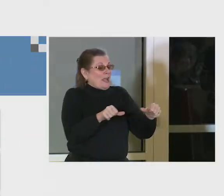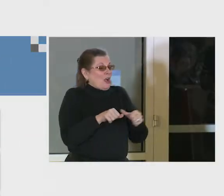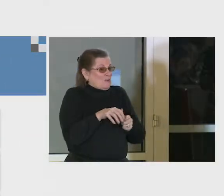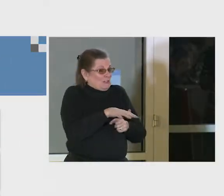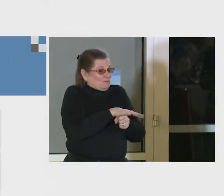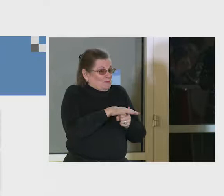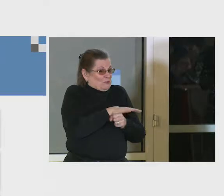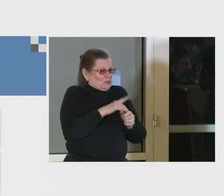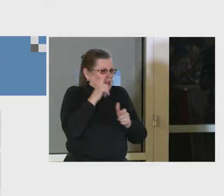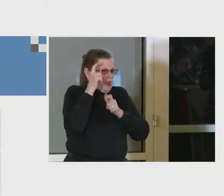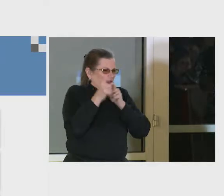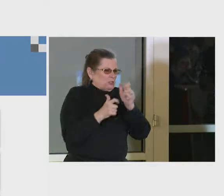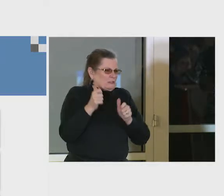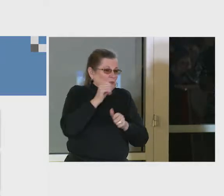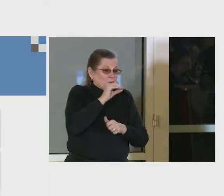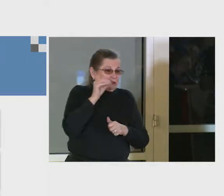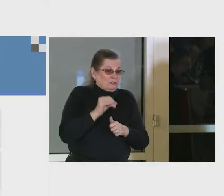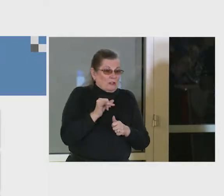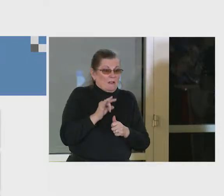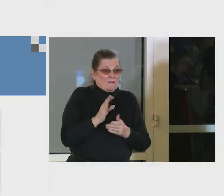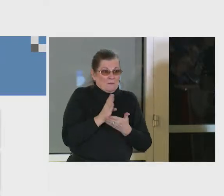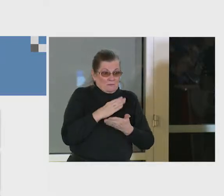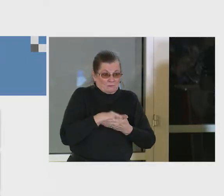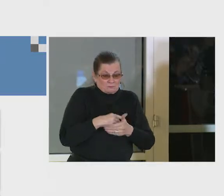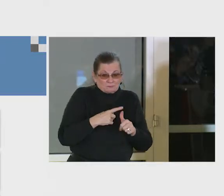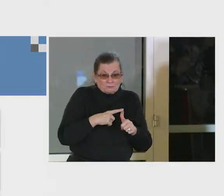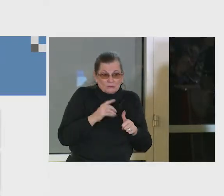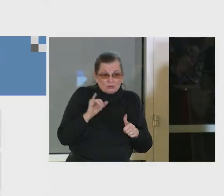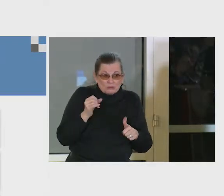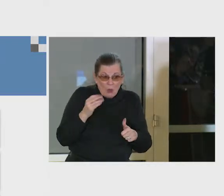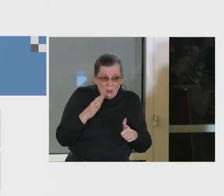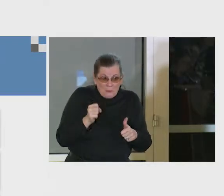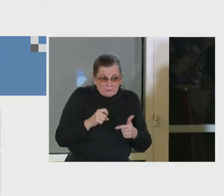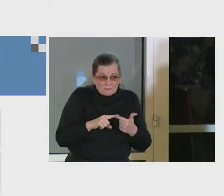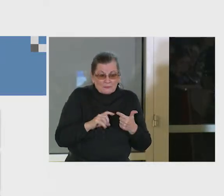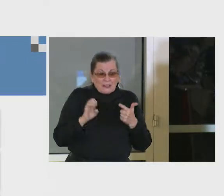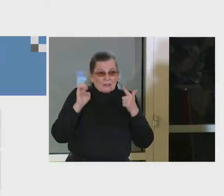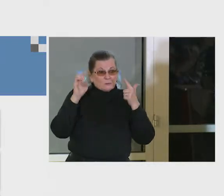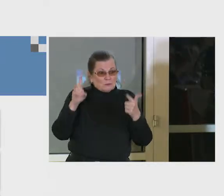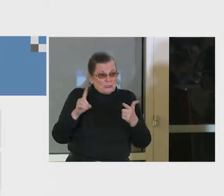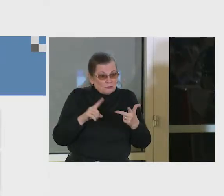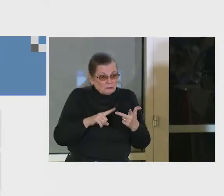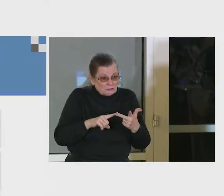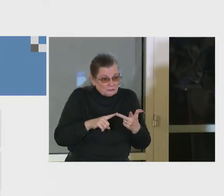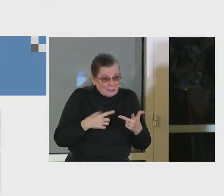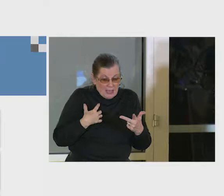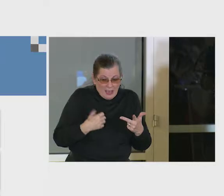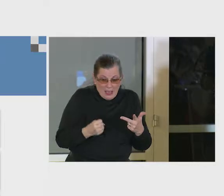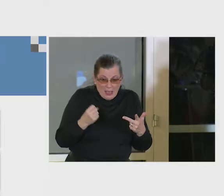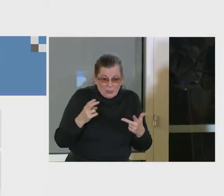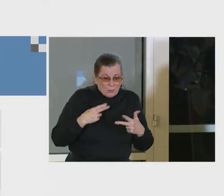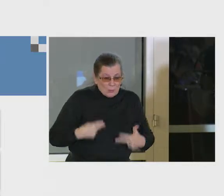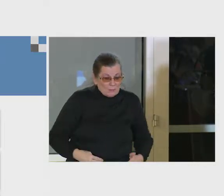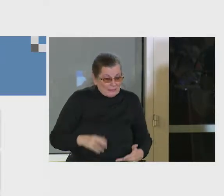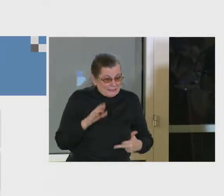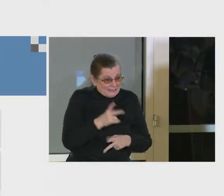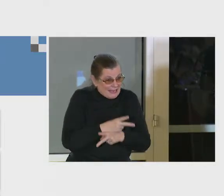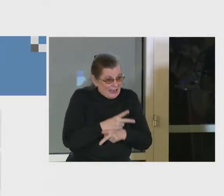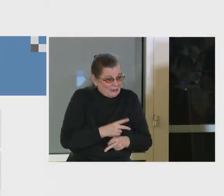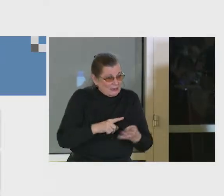budget? Is it jobs and economic opportunity, education, health and human services,